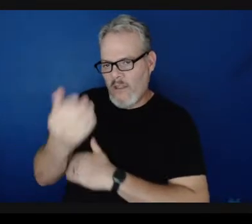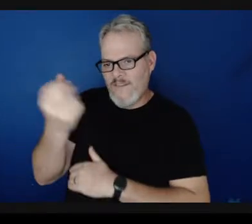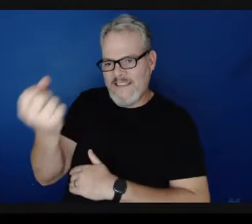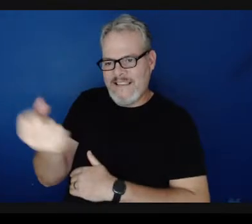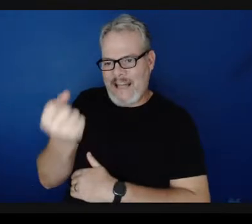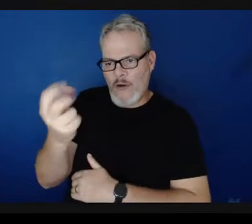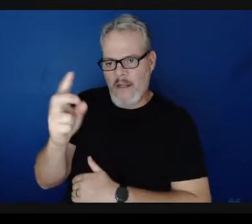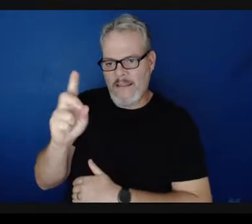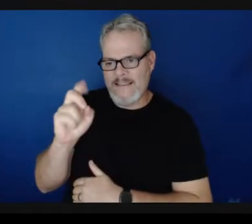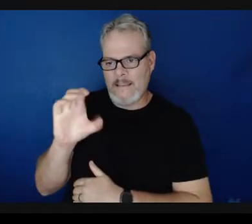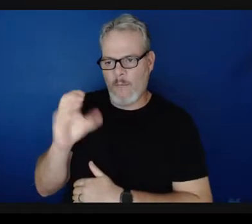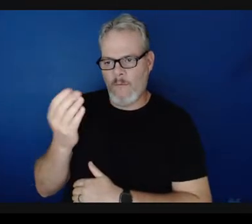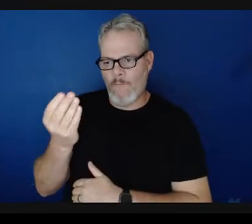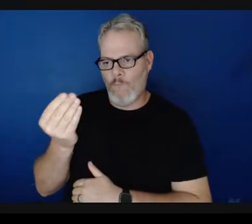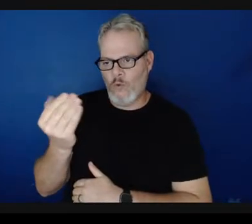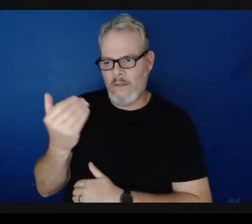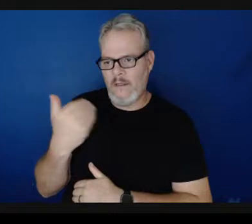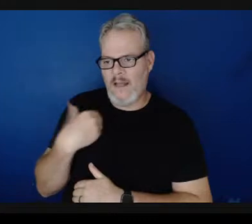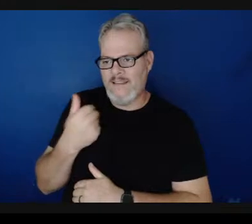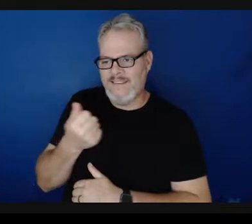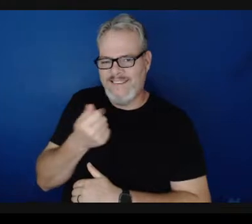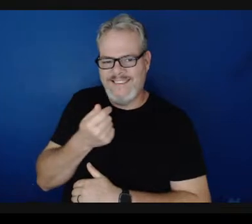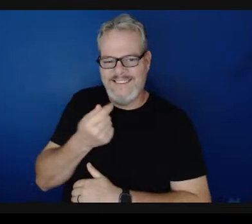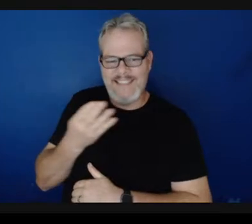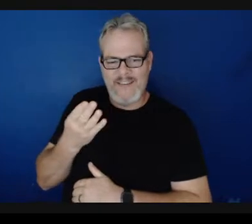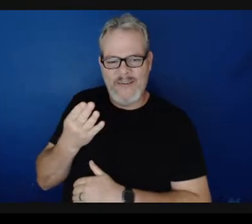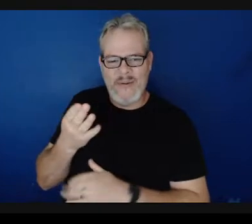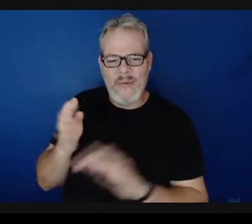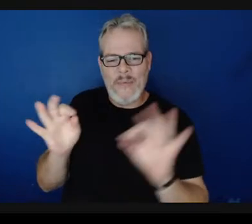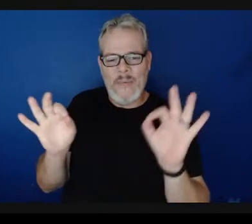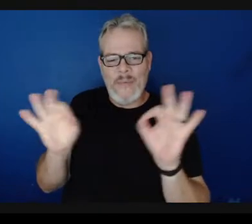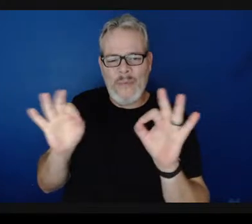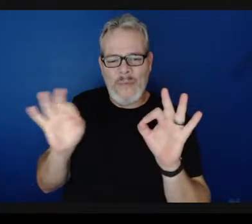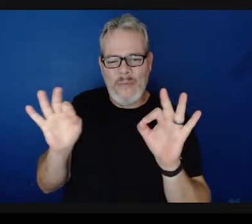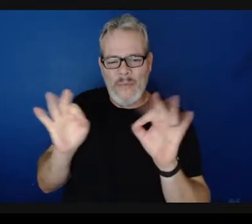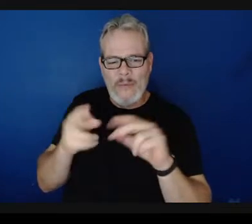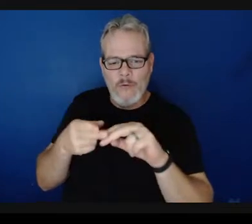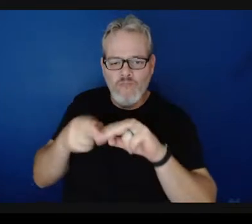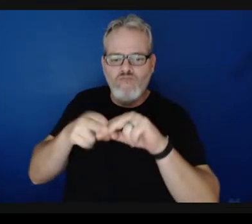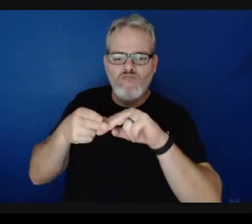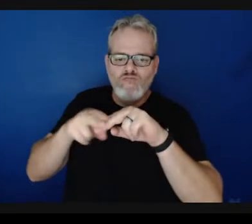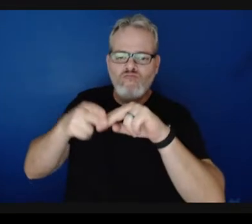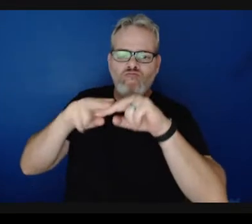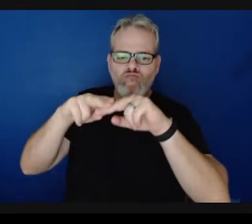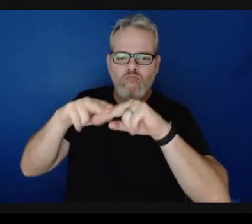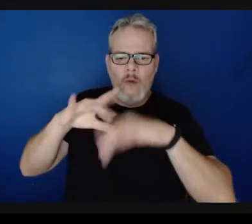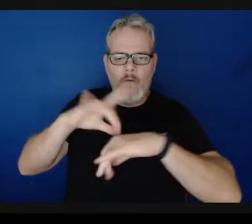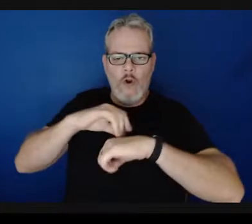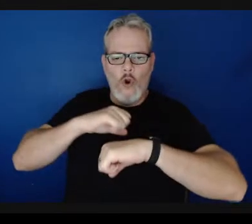modest upticks in seismic activity underneath the volcano summit,